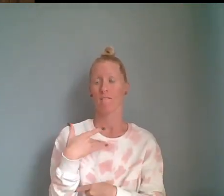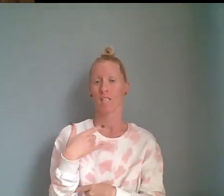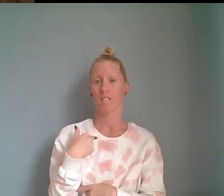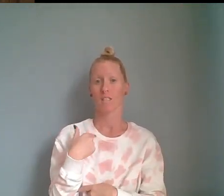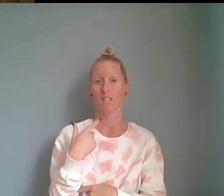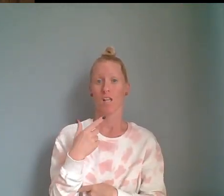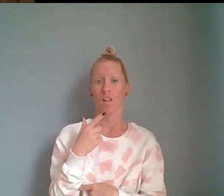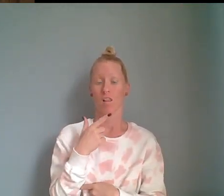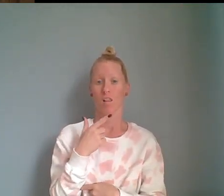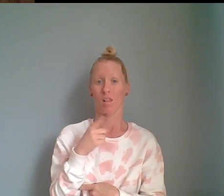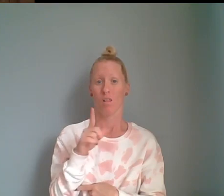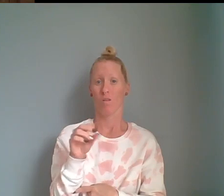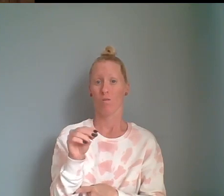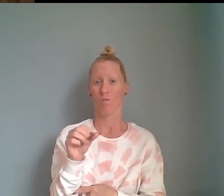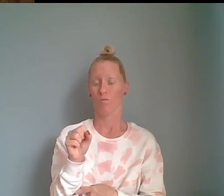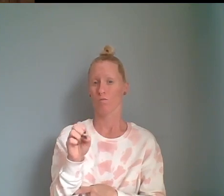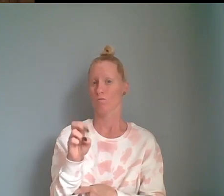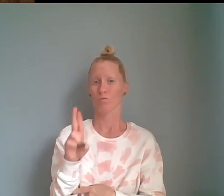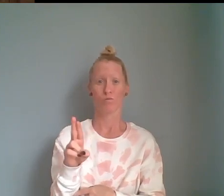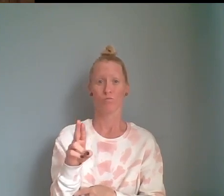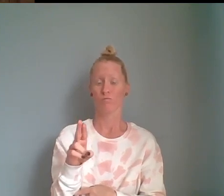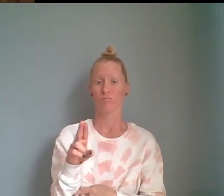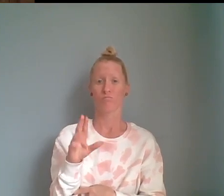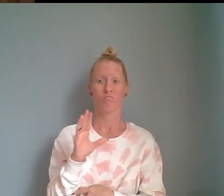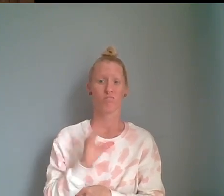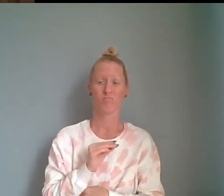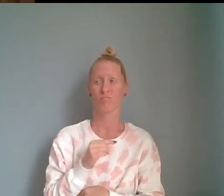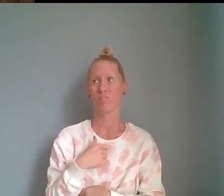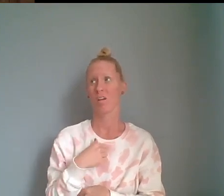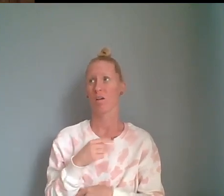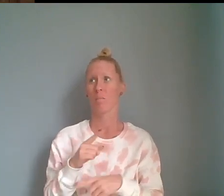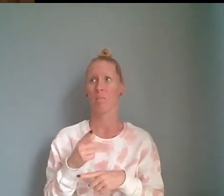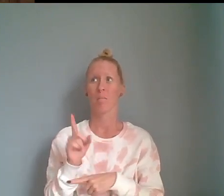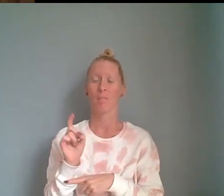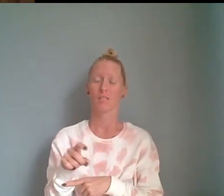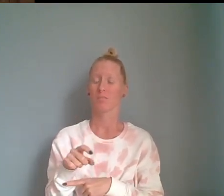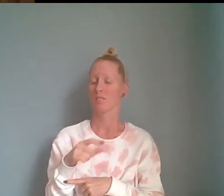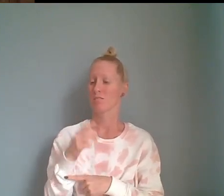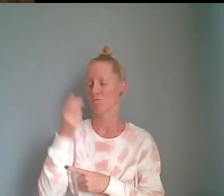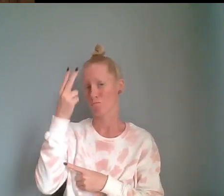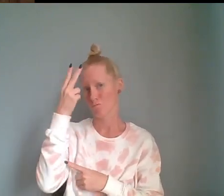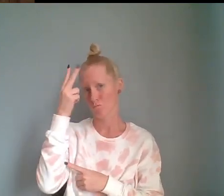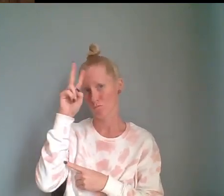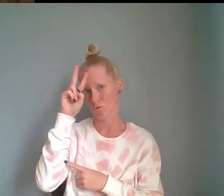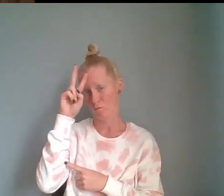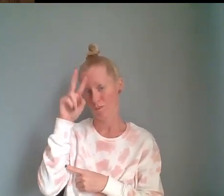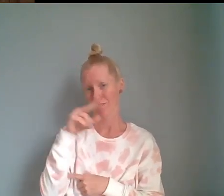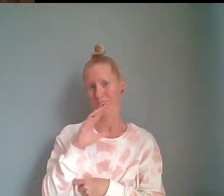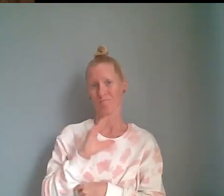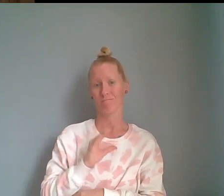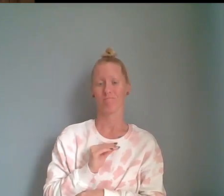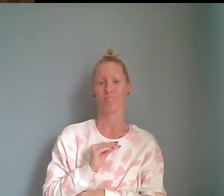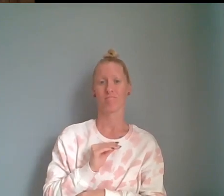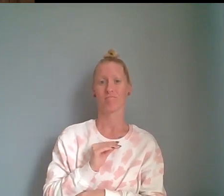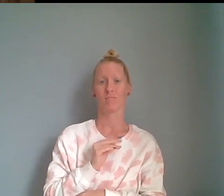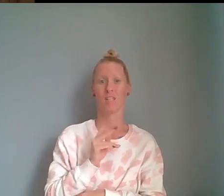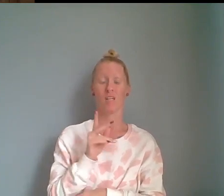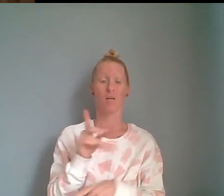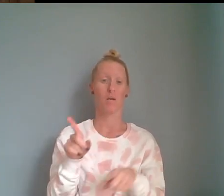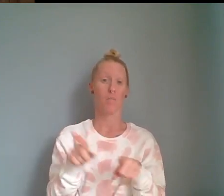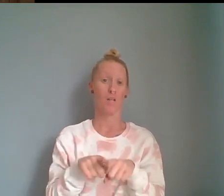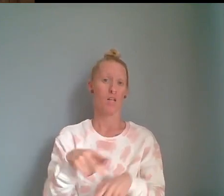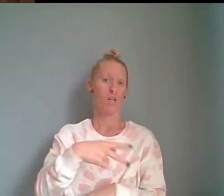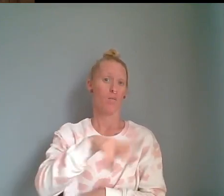like a loser, I must be a loser. Or if I feel stupid, I must be stupid. And then personalization, that is